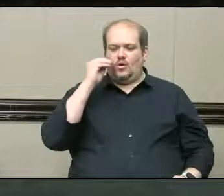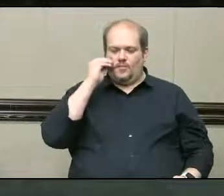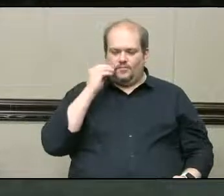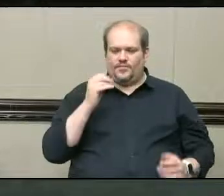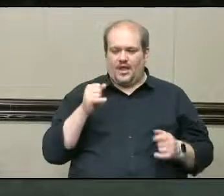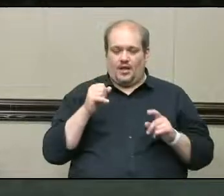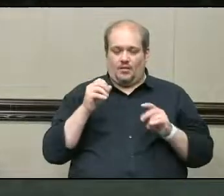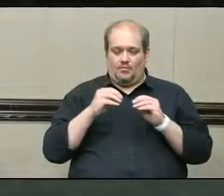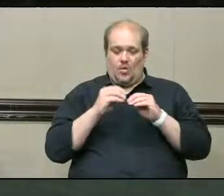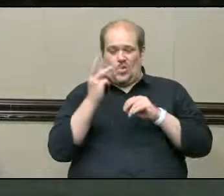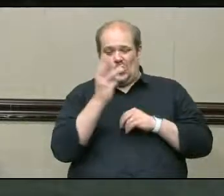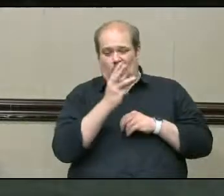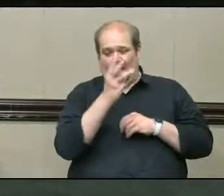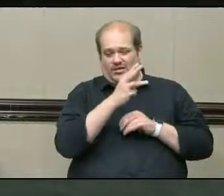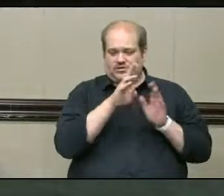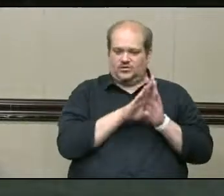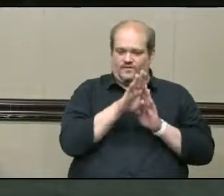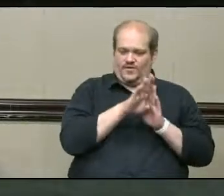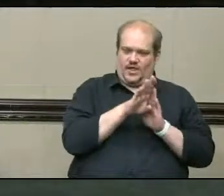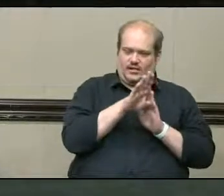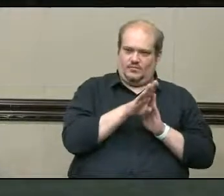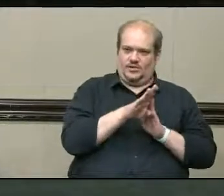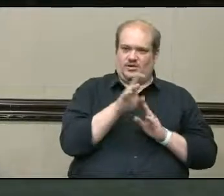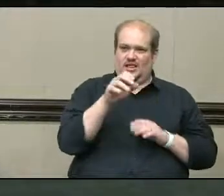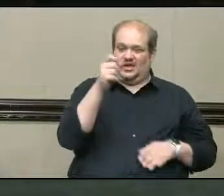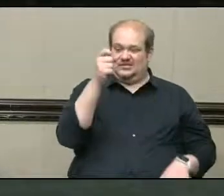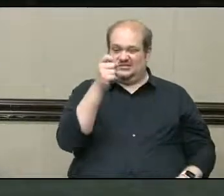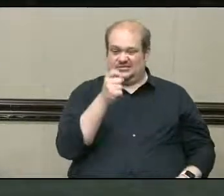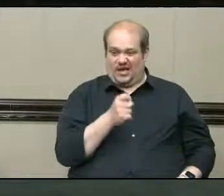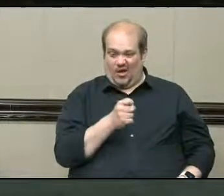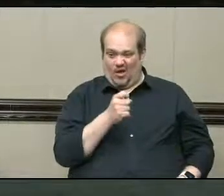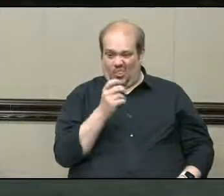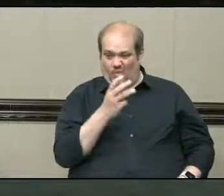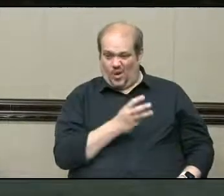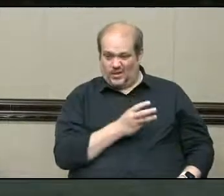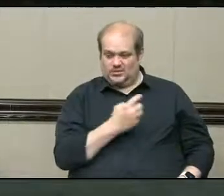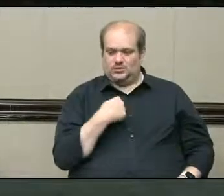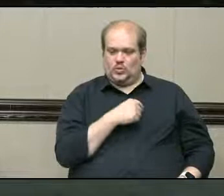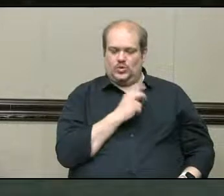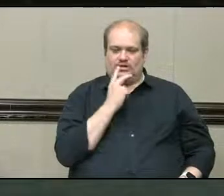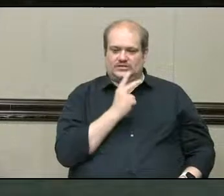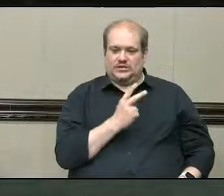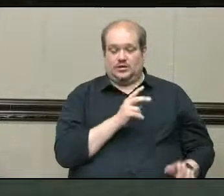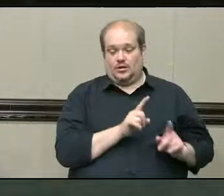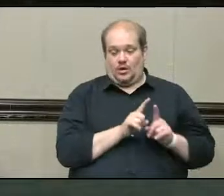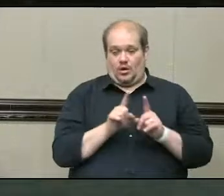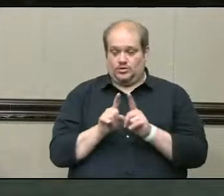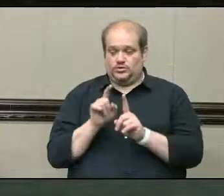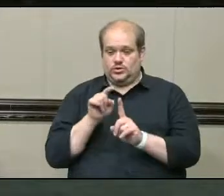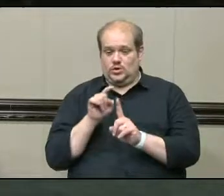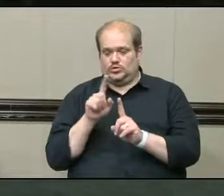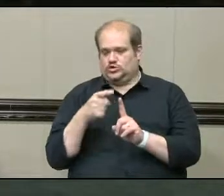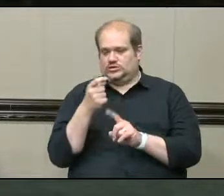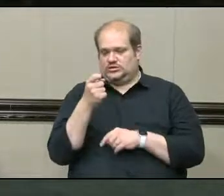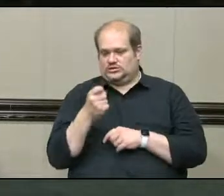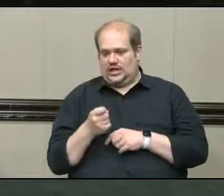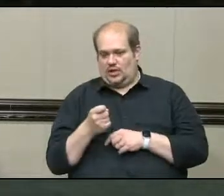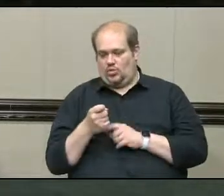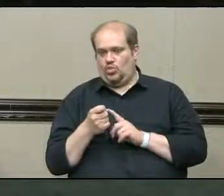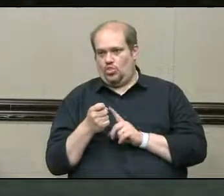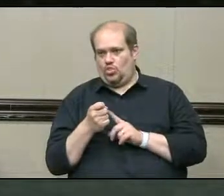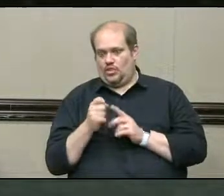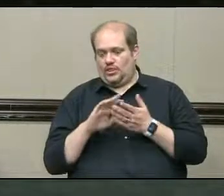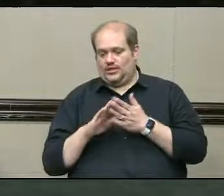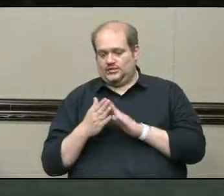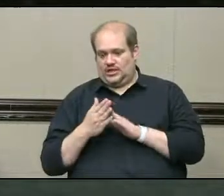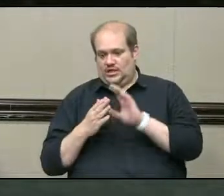out further west in development, even to the southwest that we've seen, and also just south of it, of